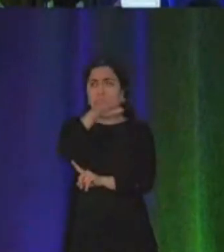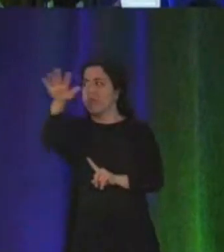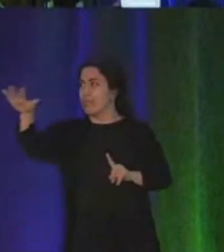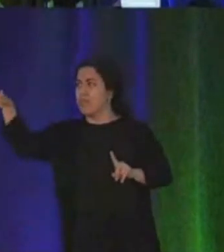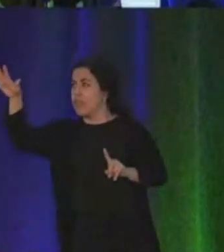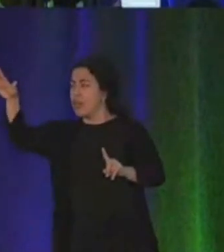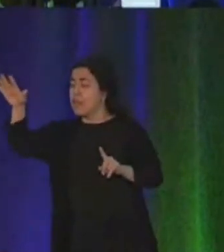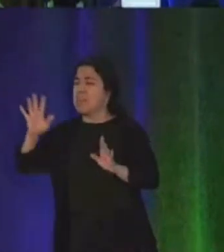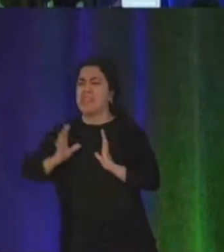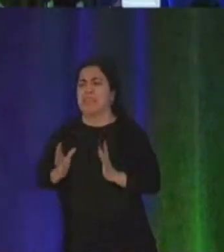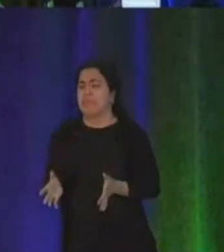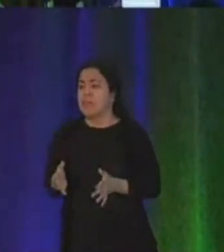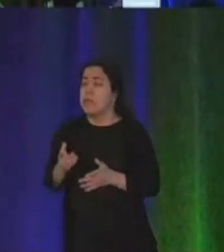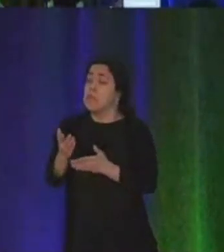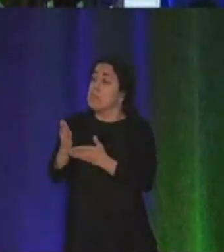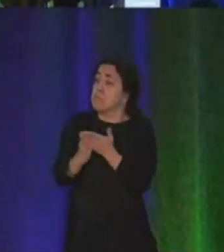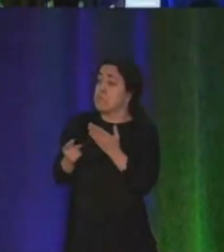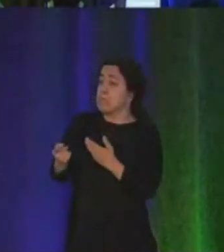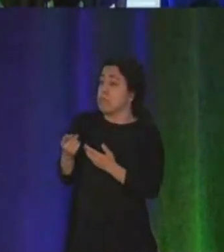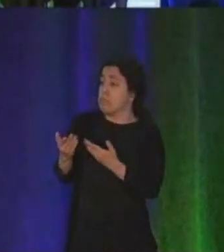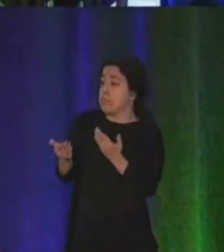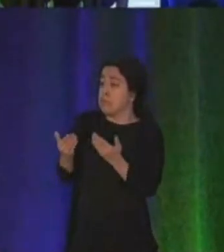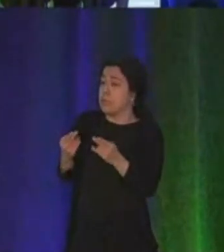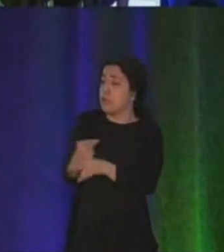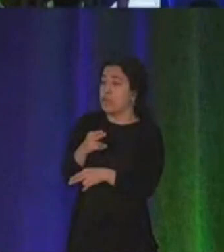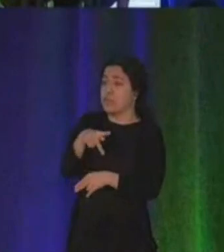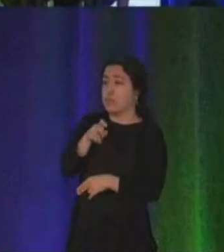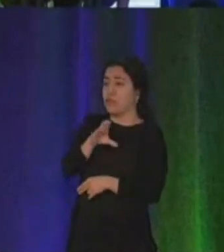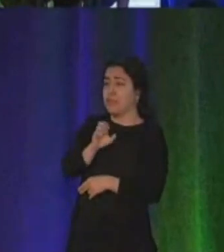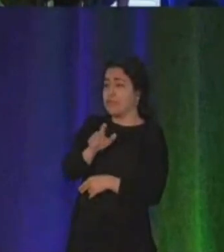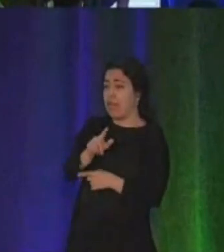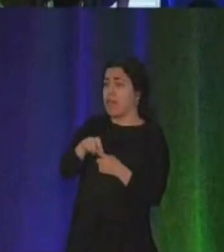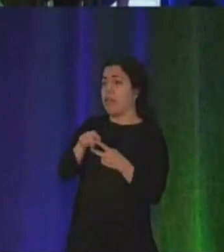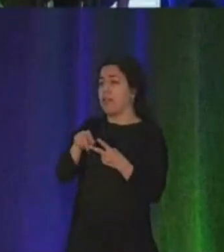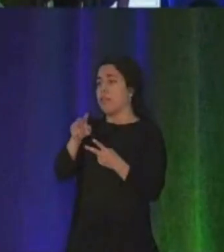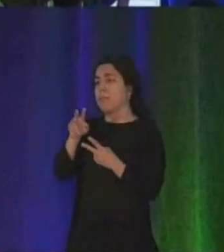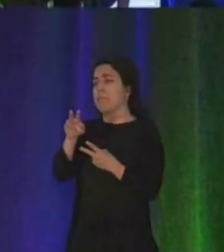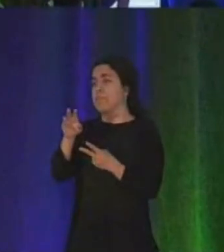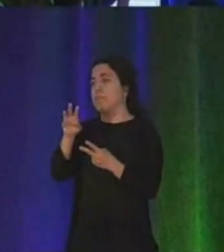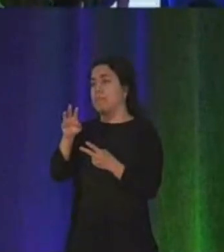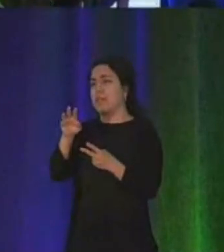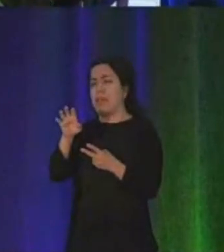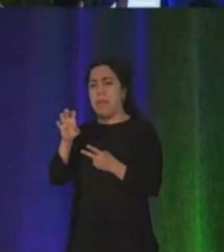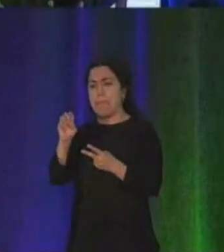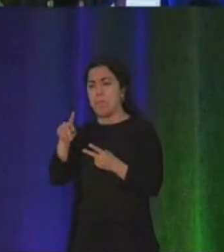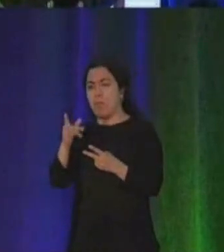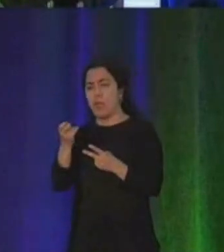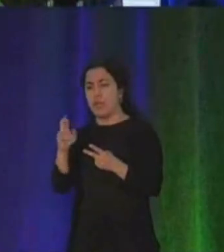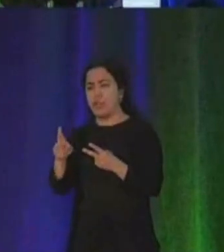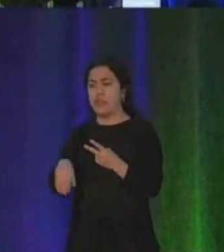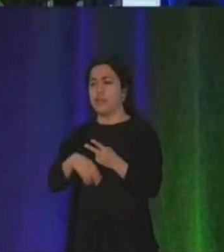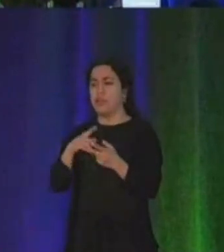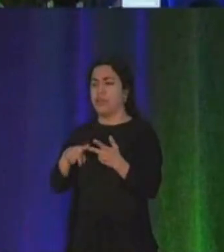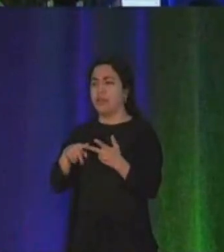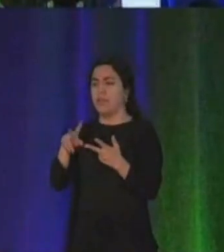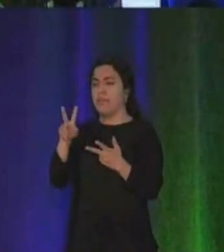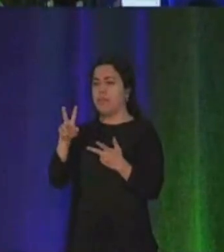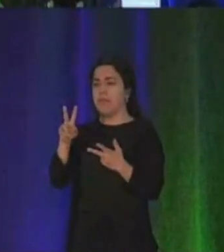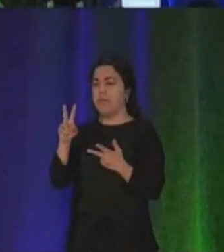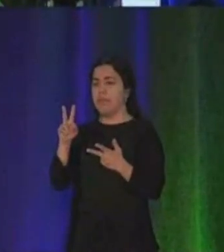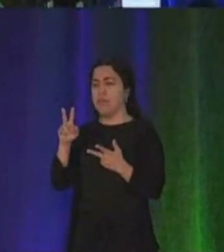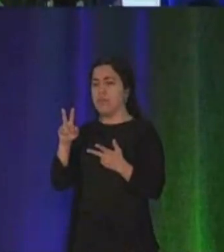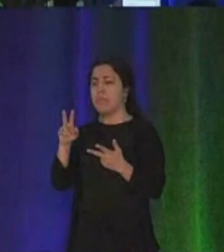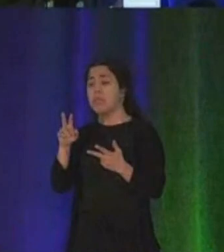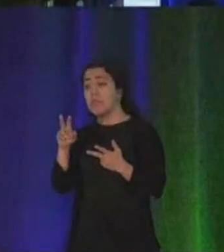use things like Vercel or Netlify or Amplify to deploy your front end and have them take care of all that for you. But there are some benefits